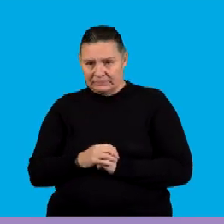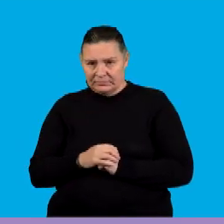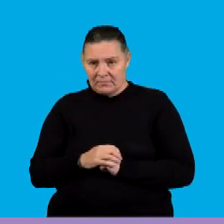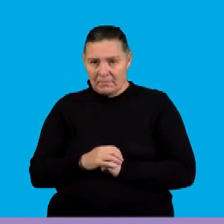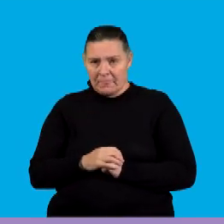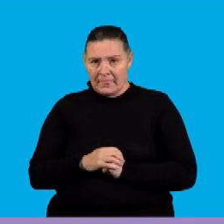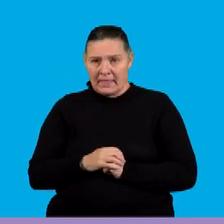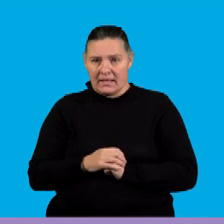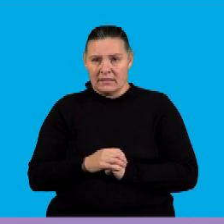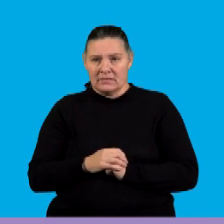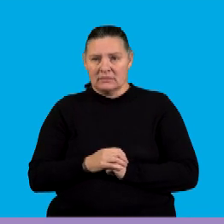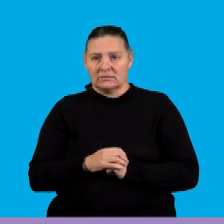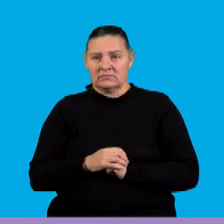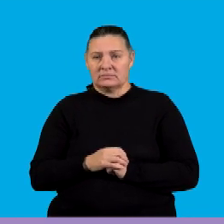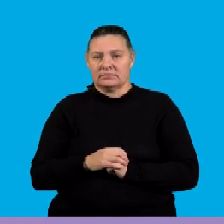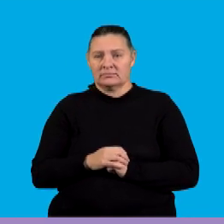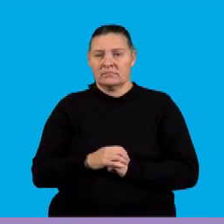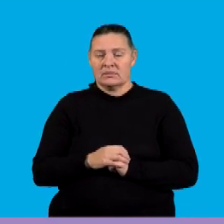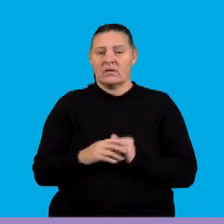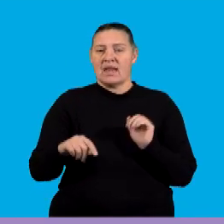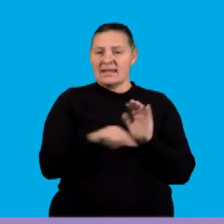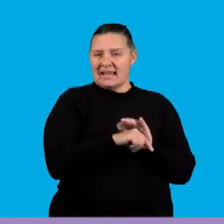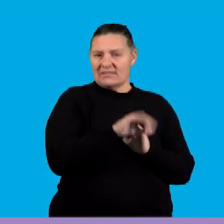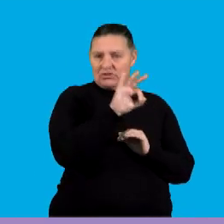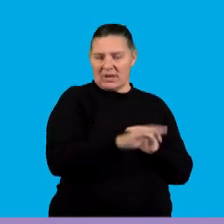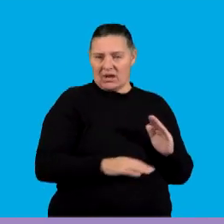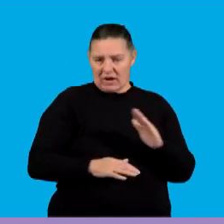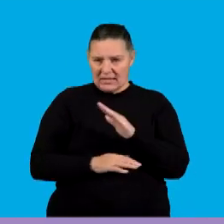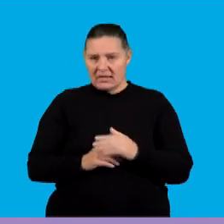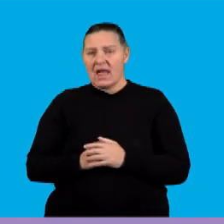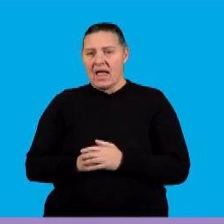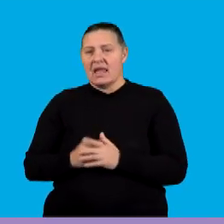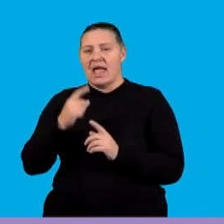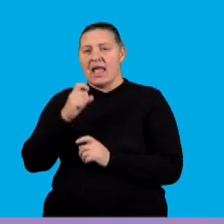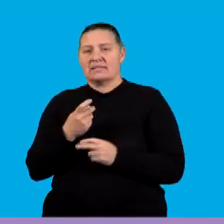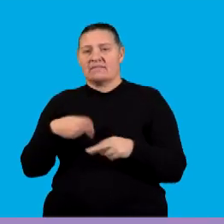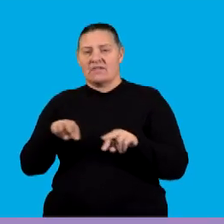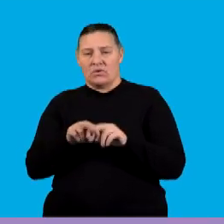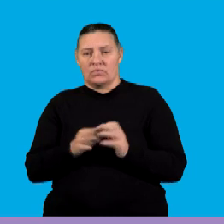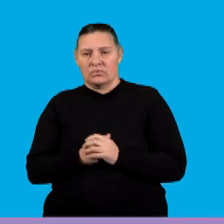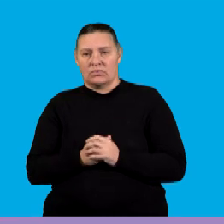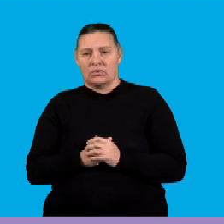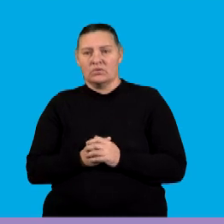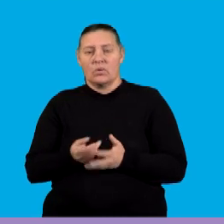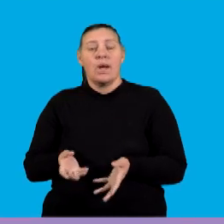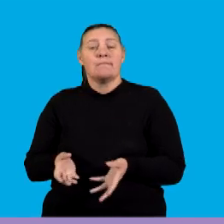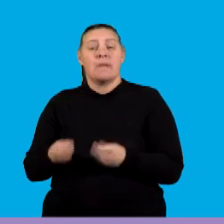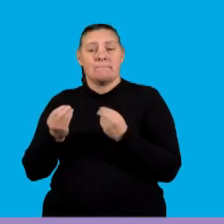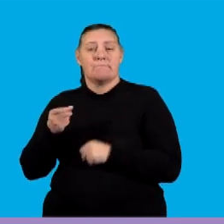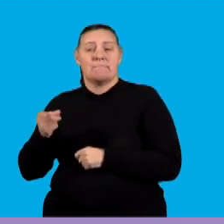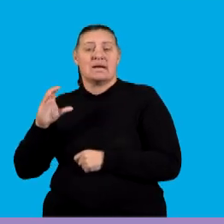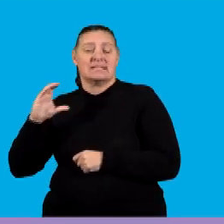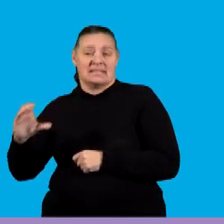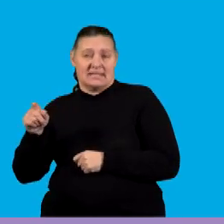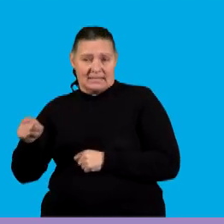gradient, which we have as our -3, and we're also going to substitute the x value. all of this so that we can